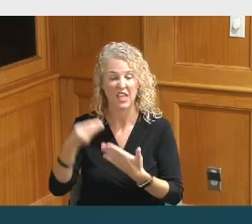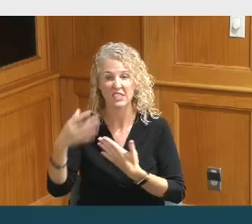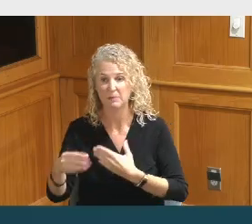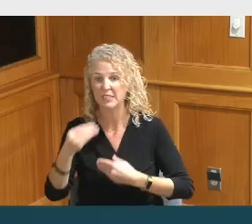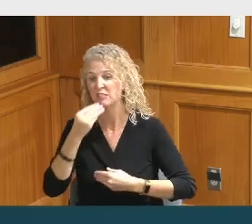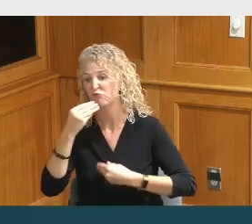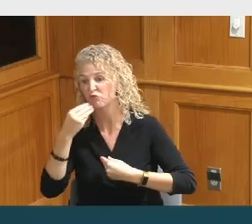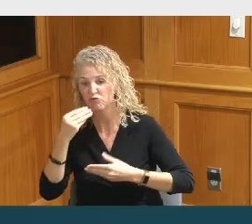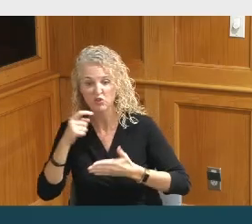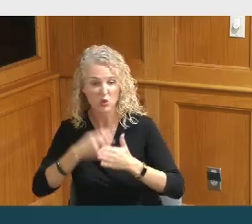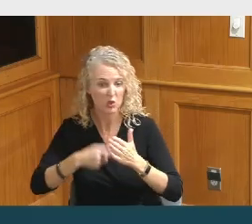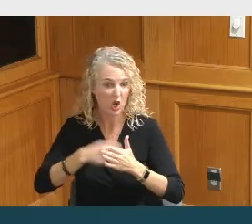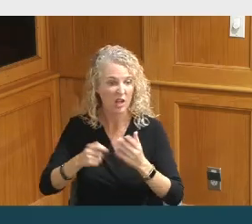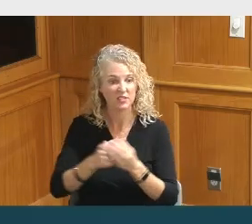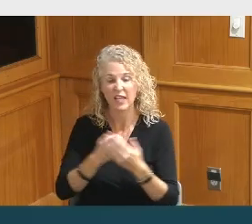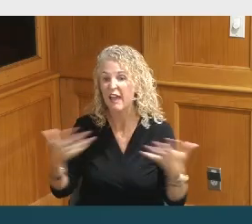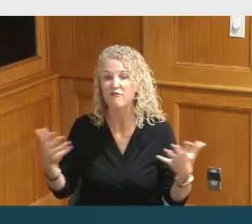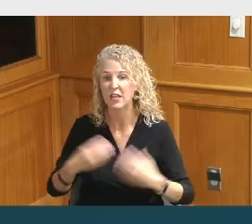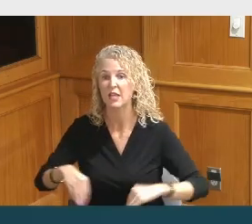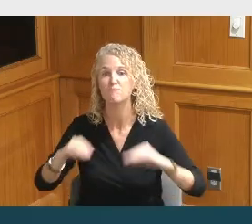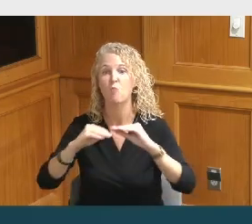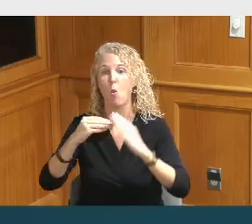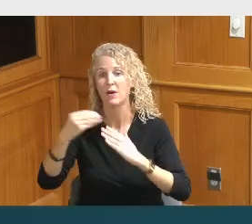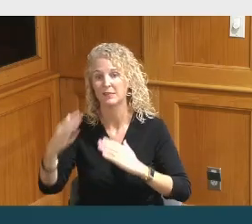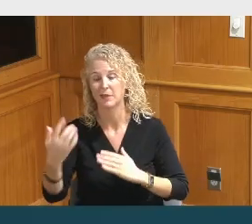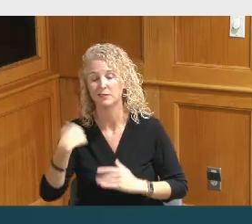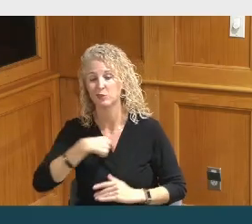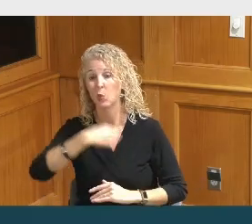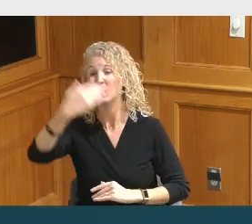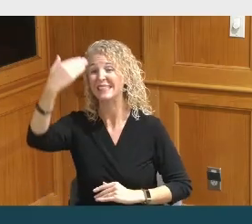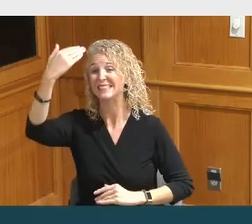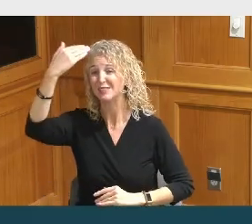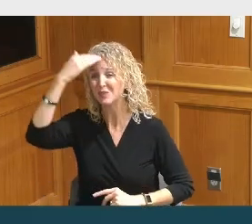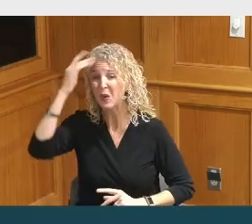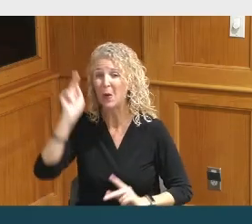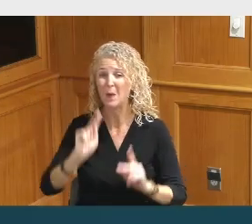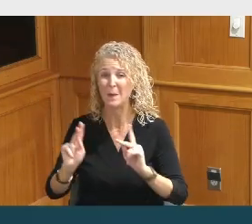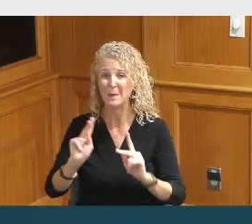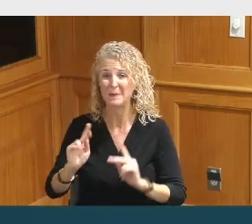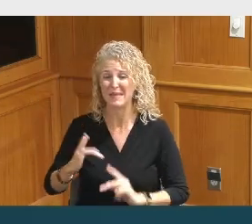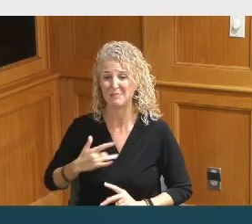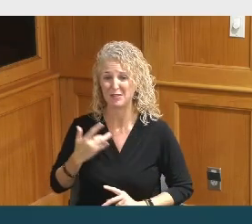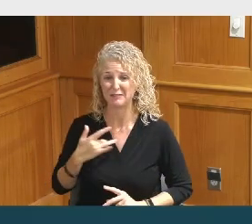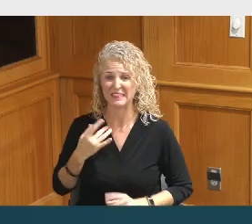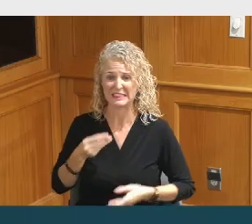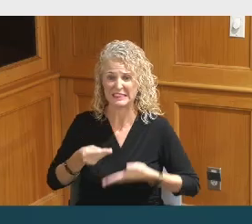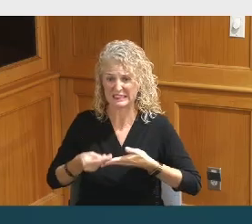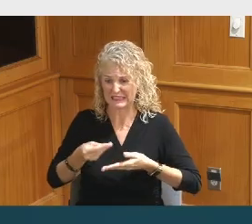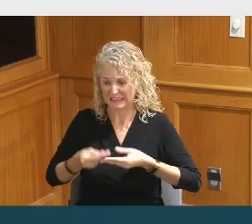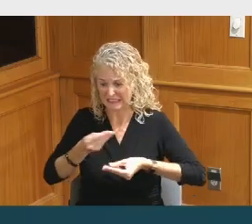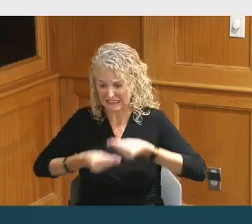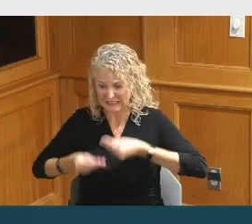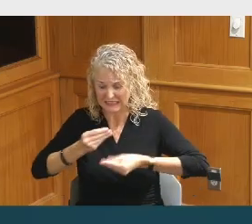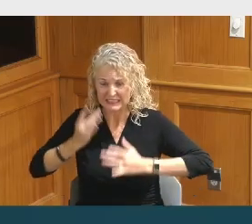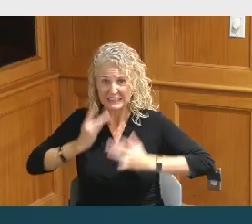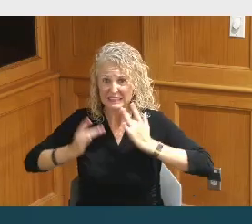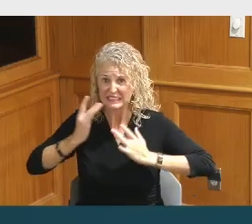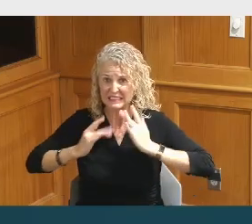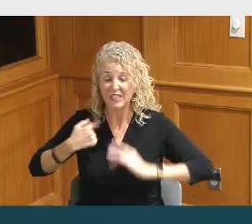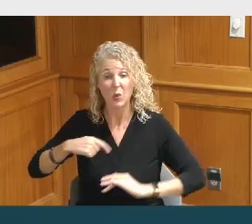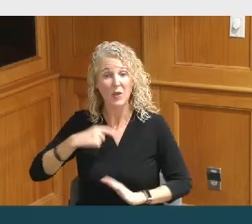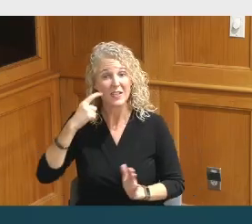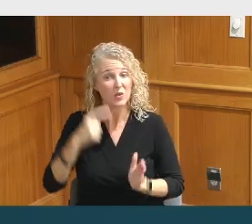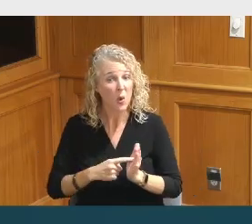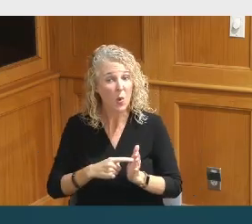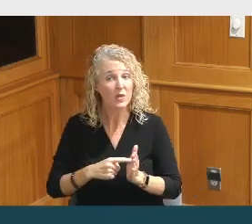are up, everything is more expensive. So we know that folks are feeling that pinch in their budgets. We are seeing